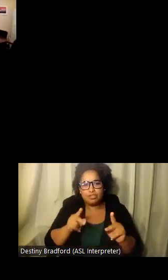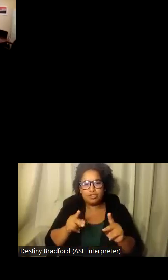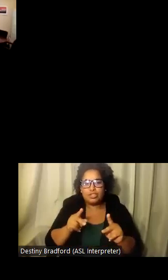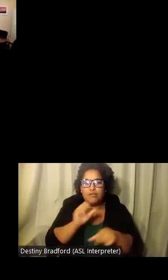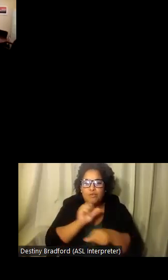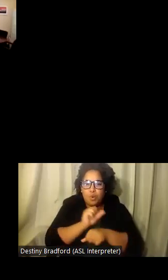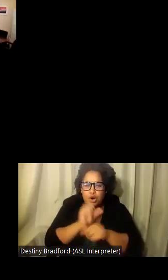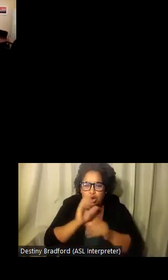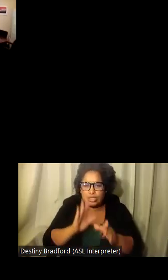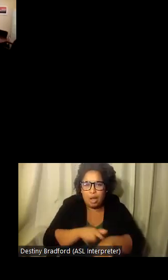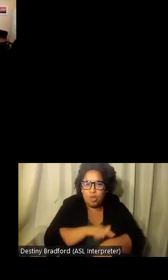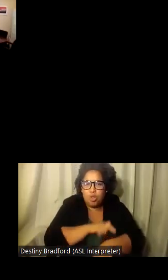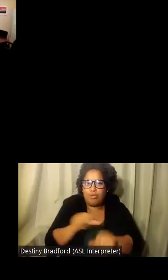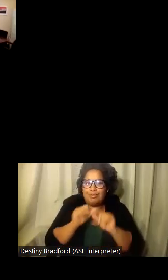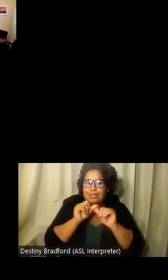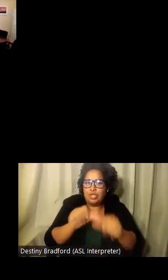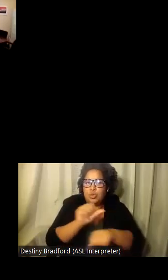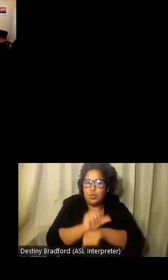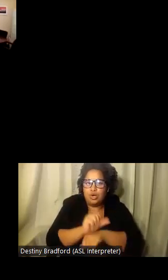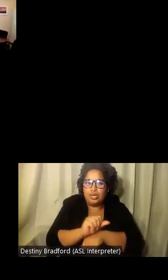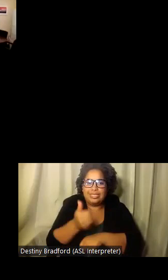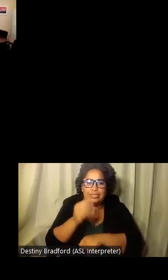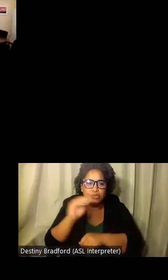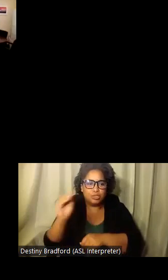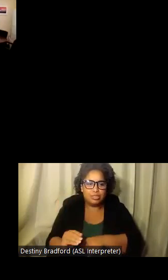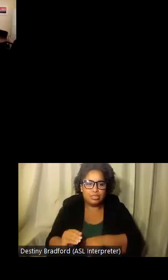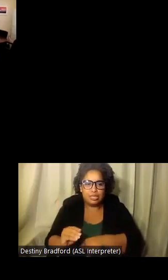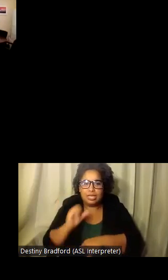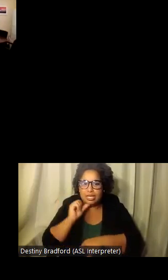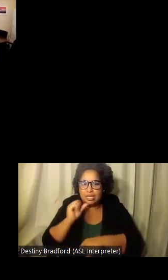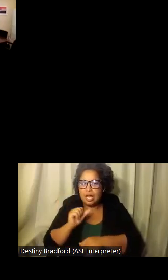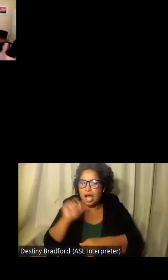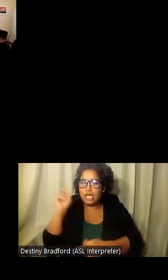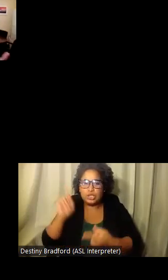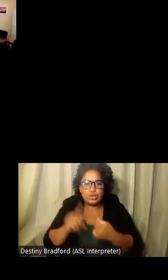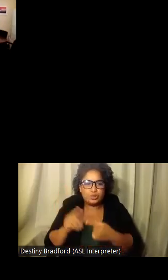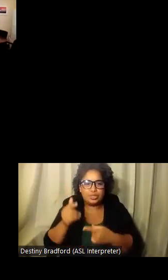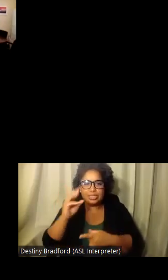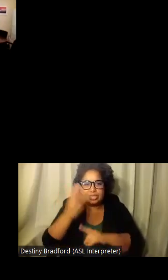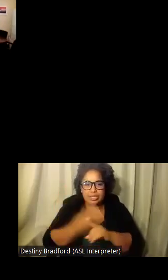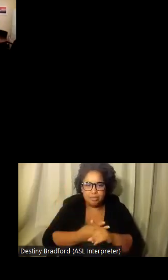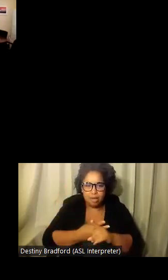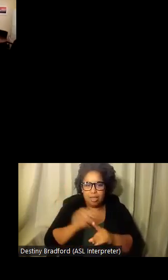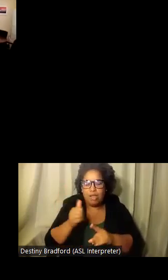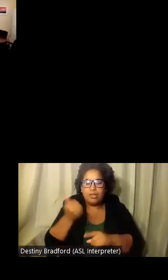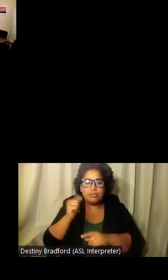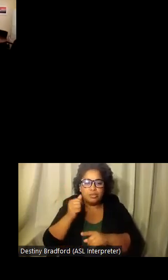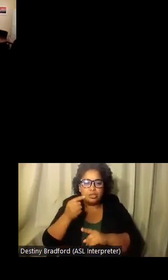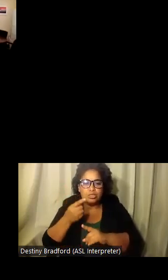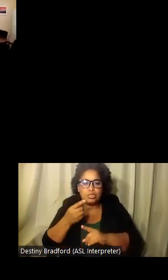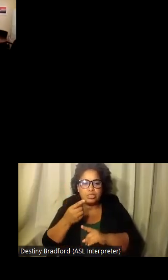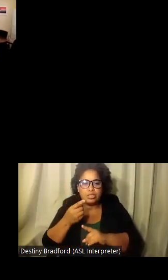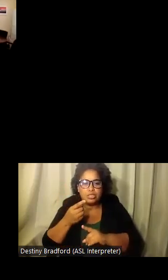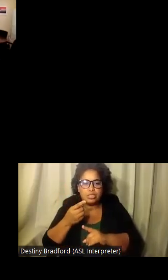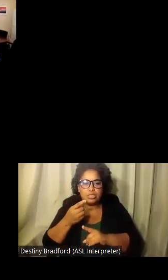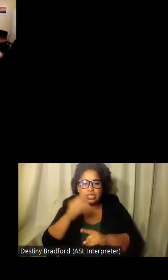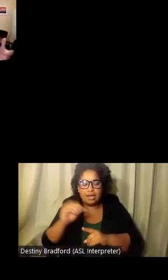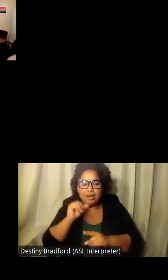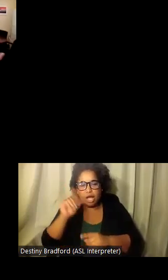employees and the length of employment. 10% not making it to the 6-month mark, another 10% not making it to the 12-month